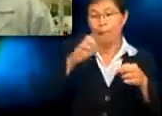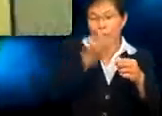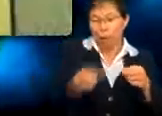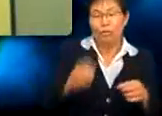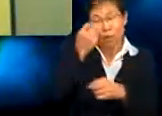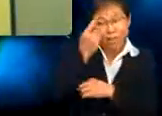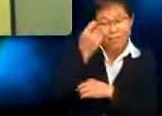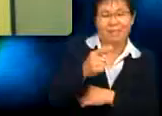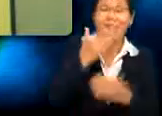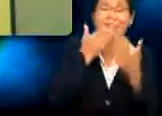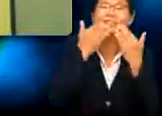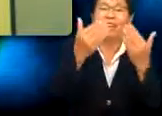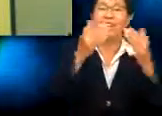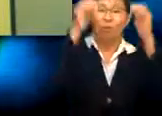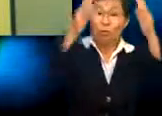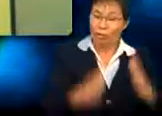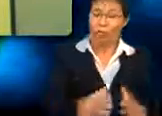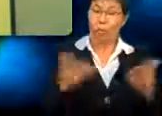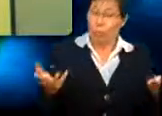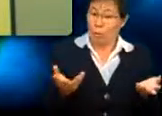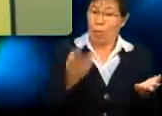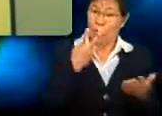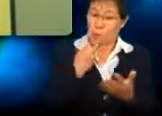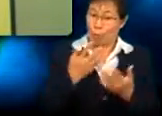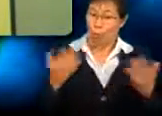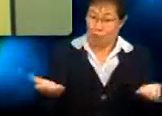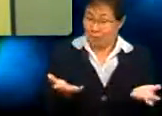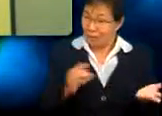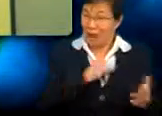Professor. Well, I have a question for you.